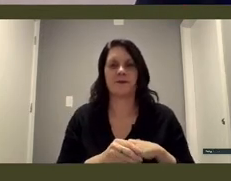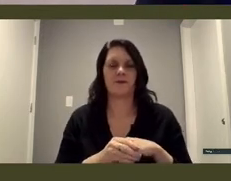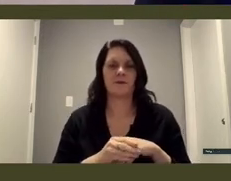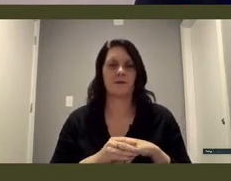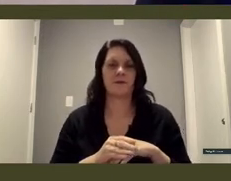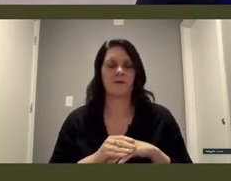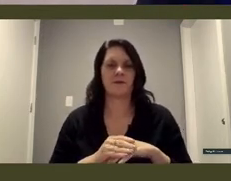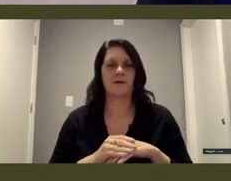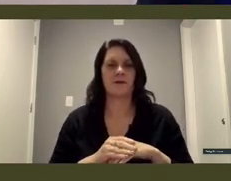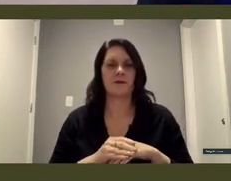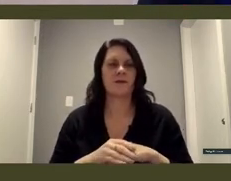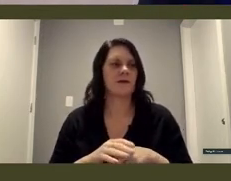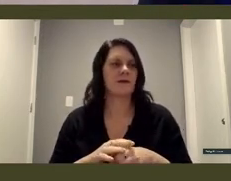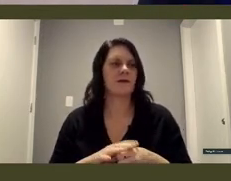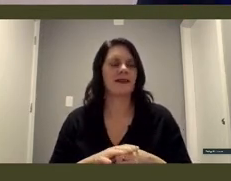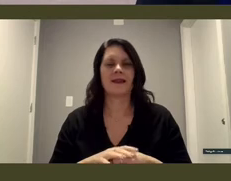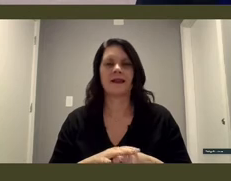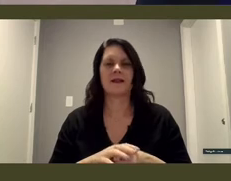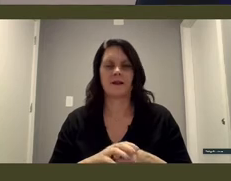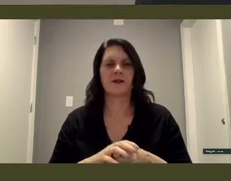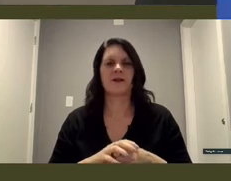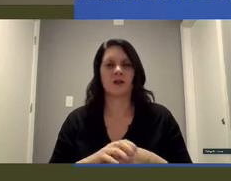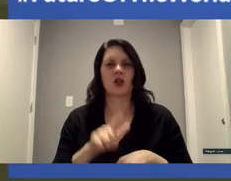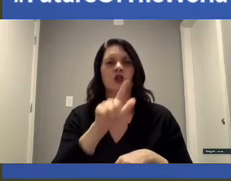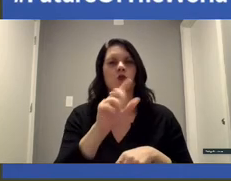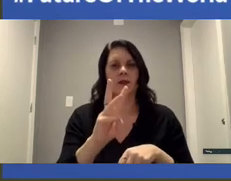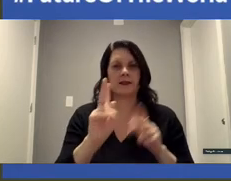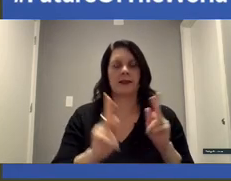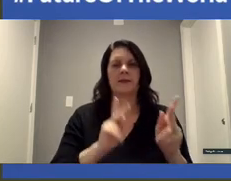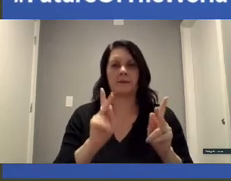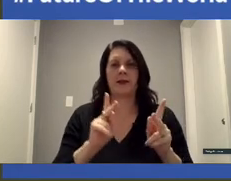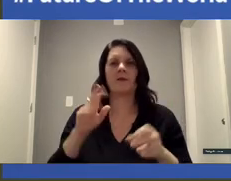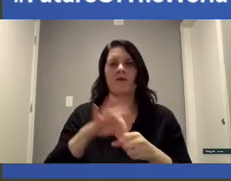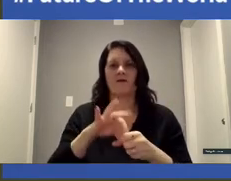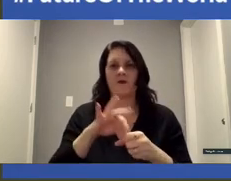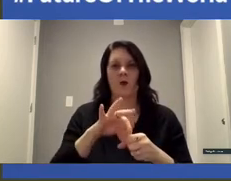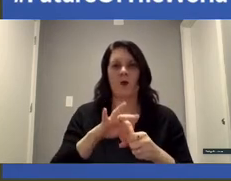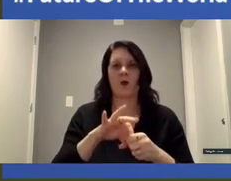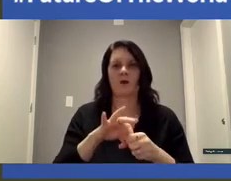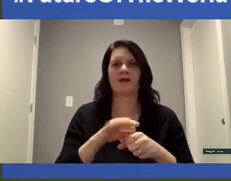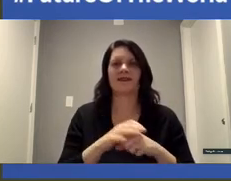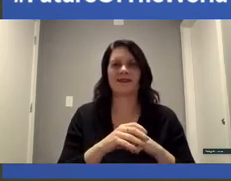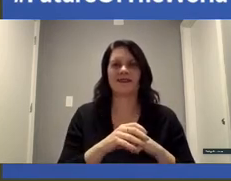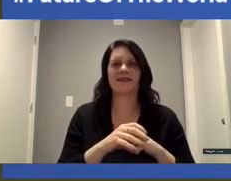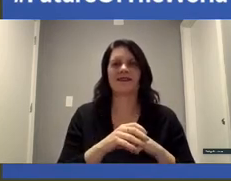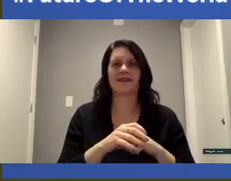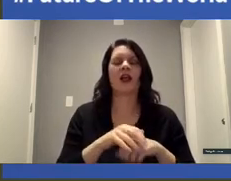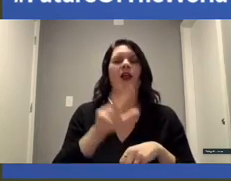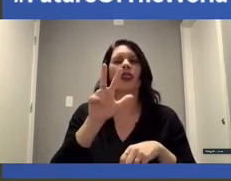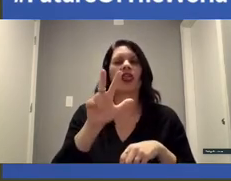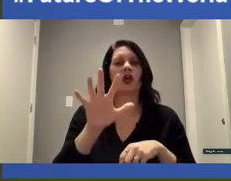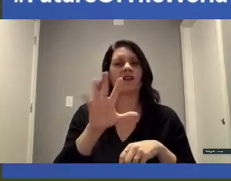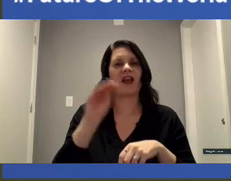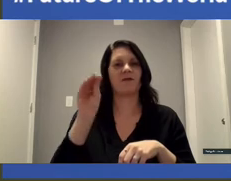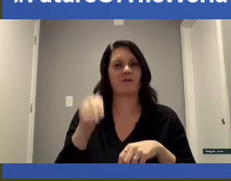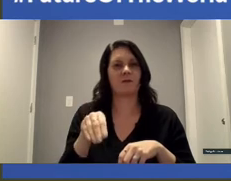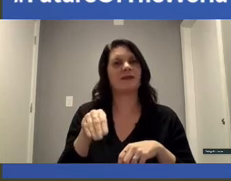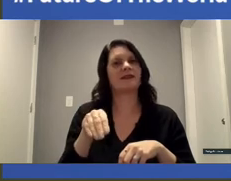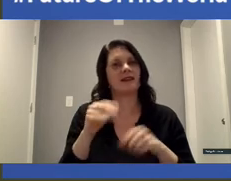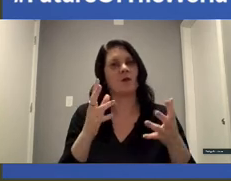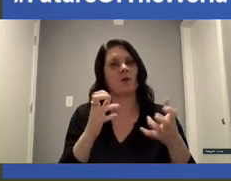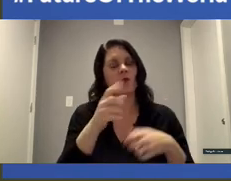So we had 26 people voting, and 35%, quite interestingly, want people